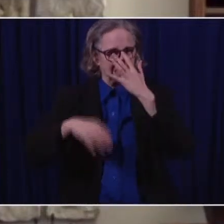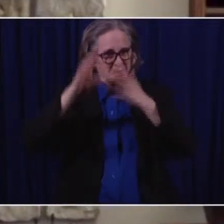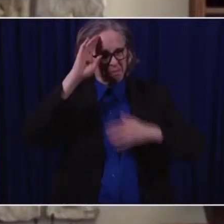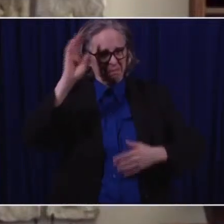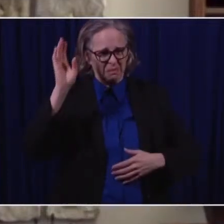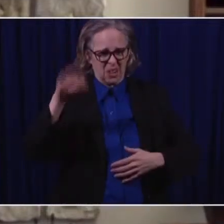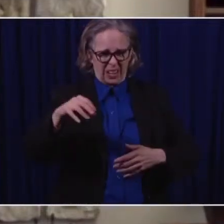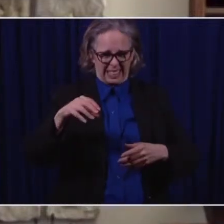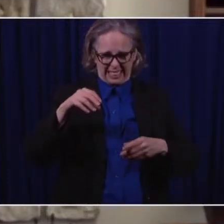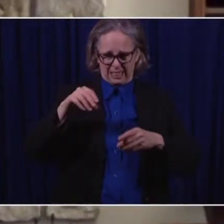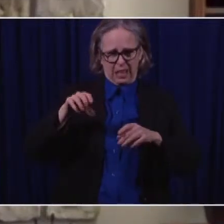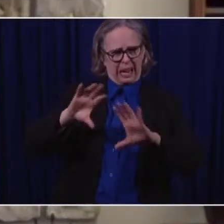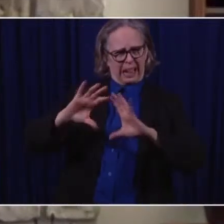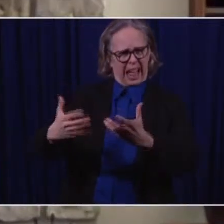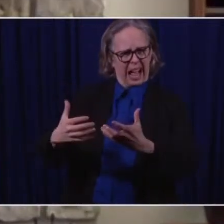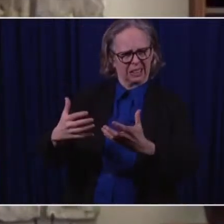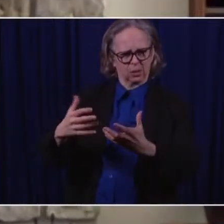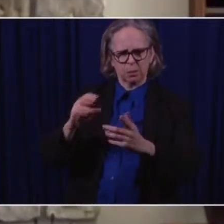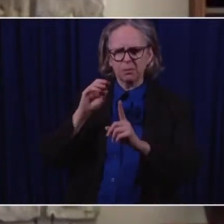very much.